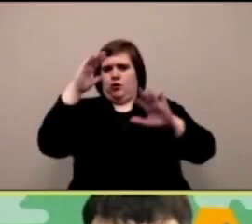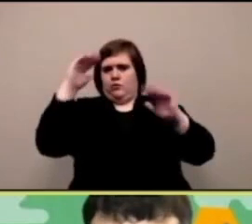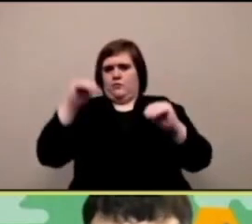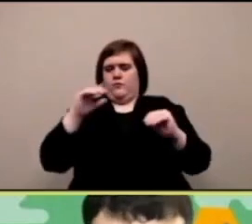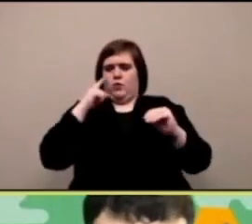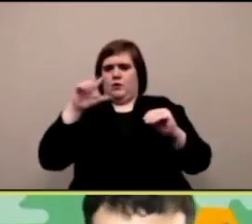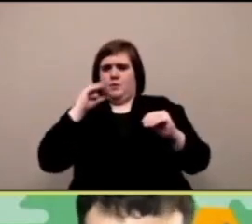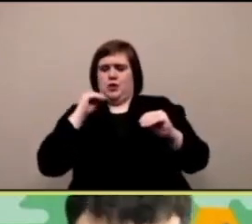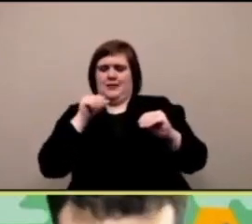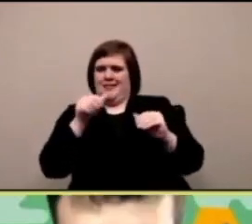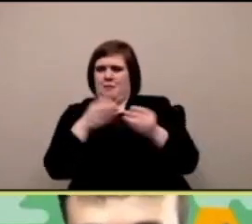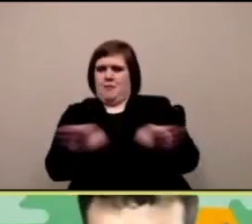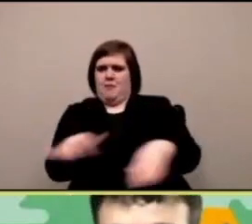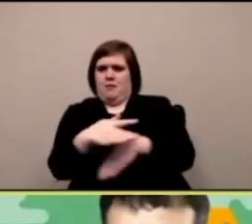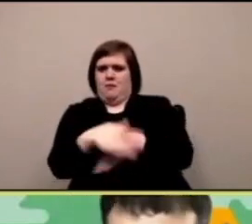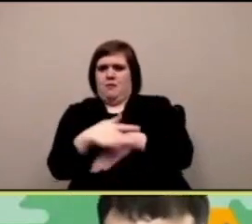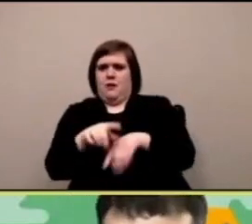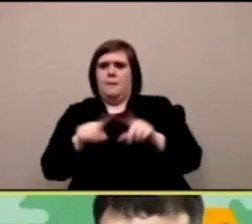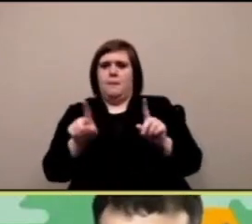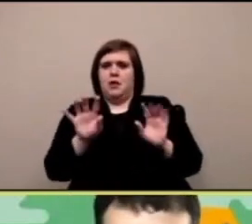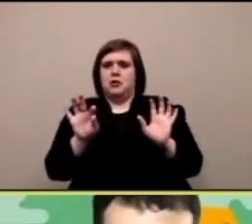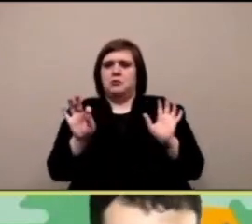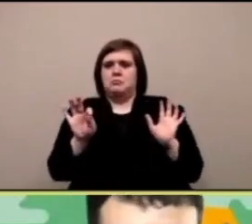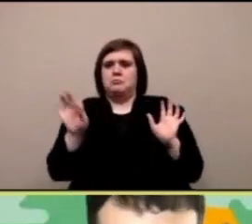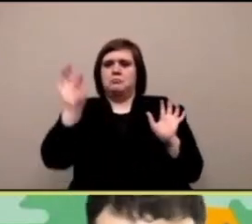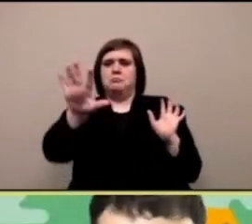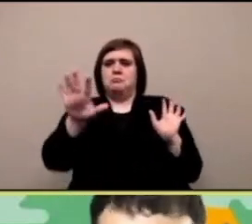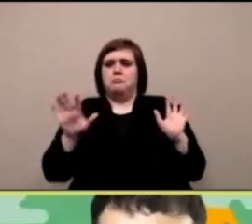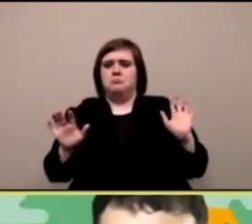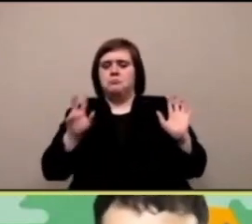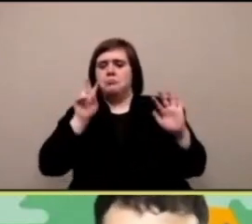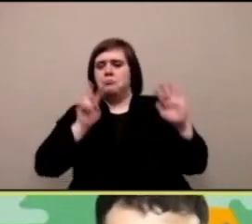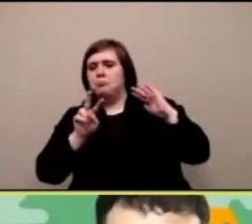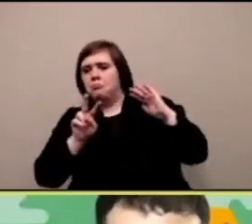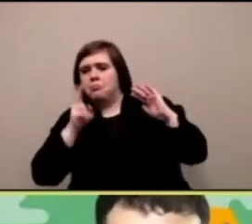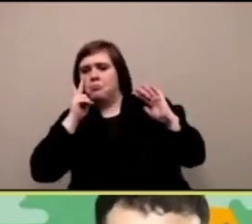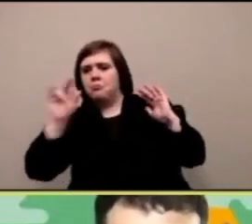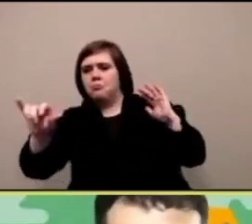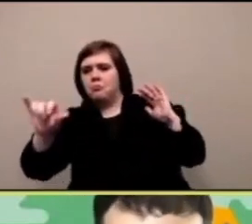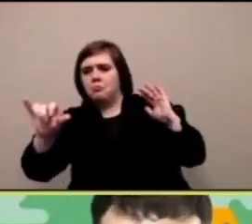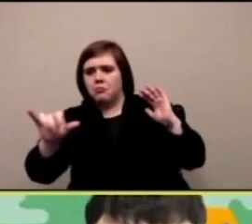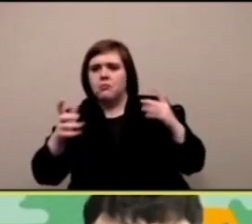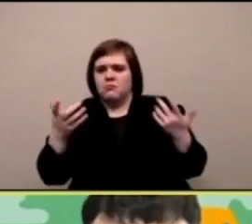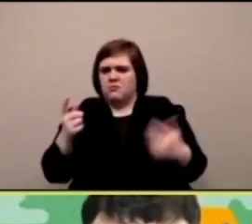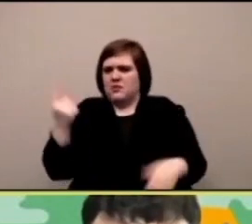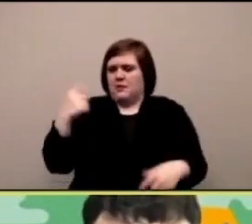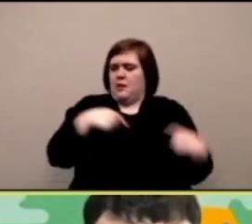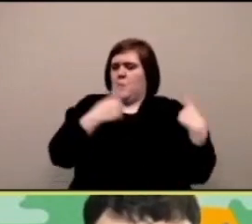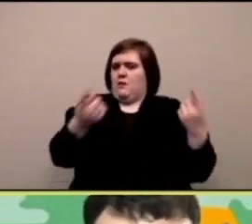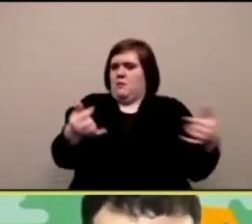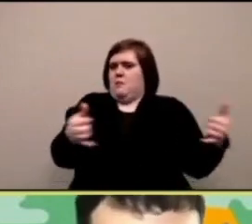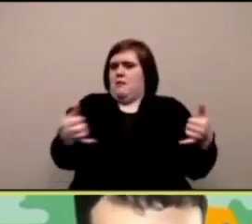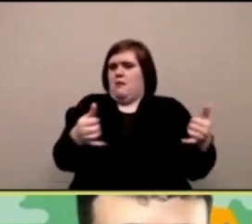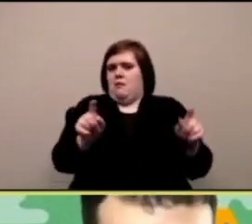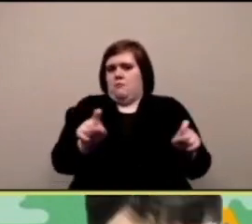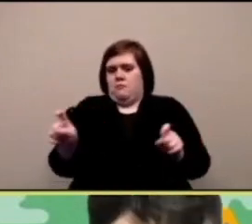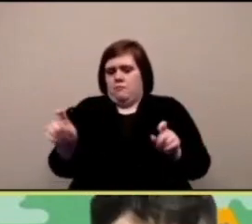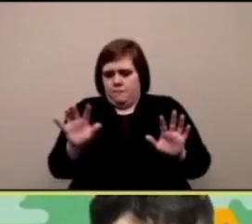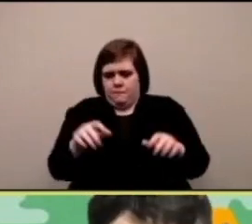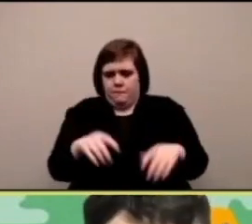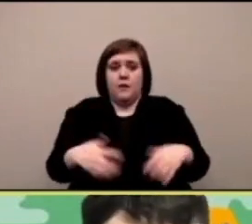not making this public, but we're just giving you a sneak peek of something we've been playing with. Okay, so